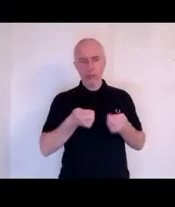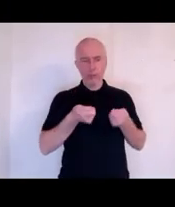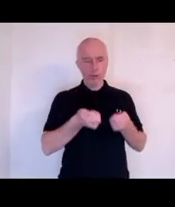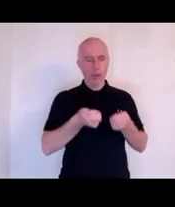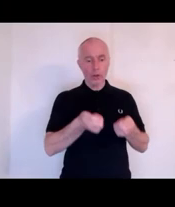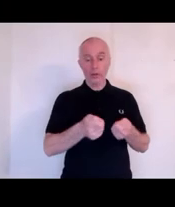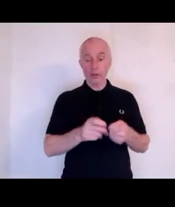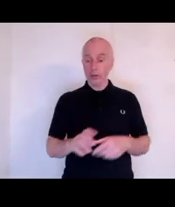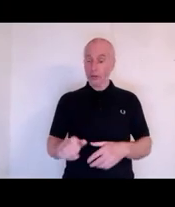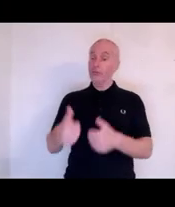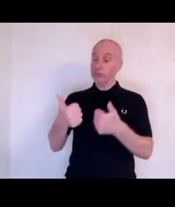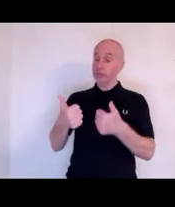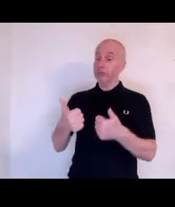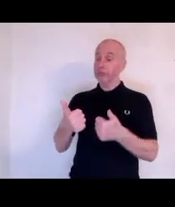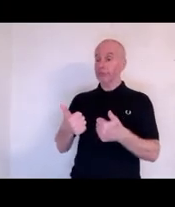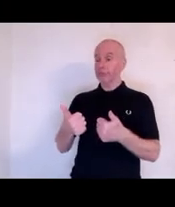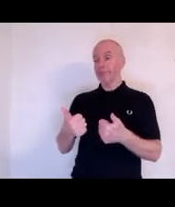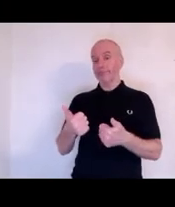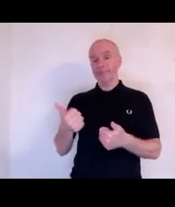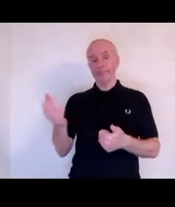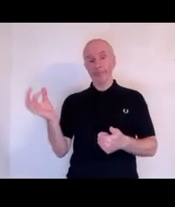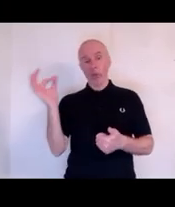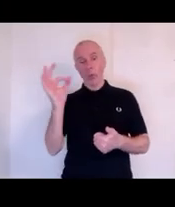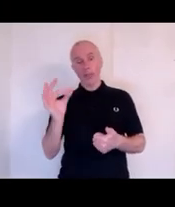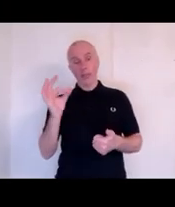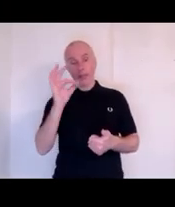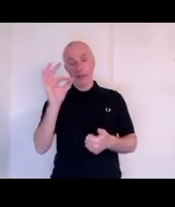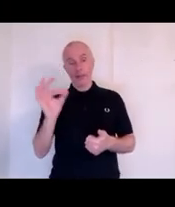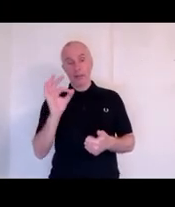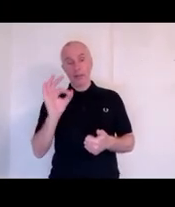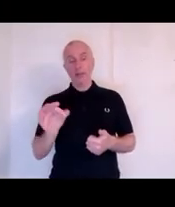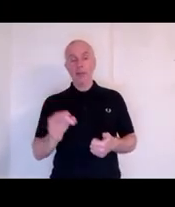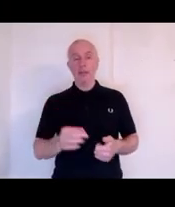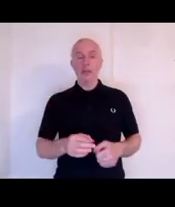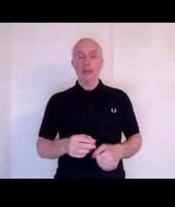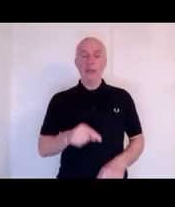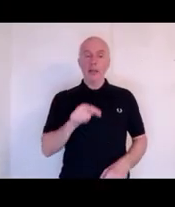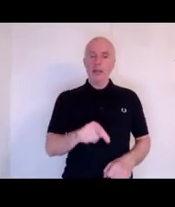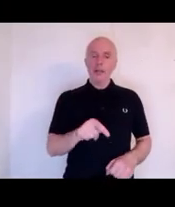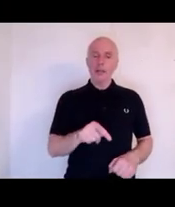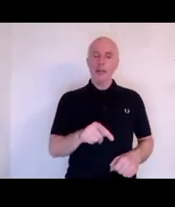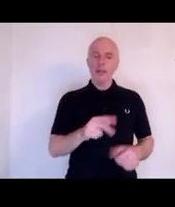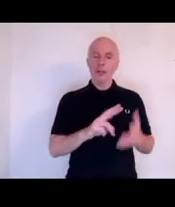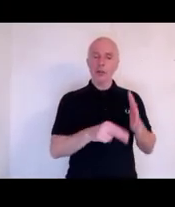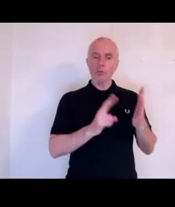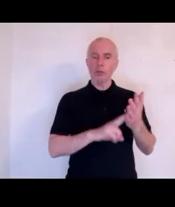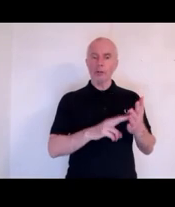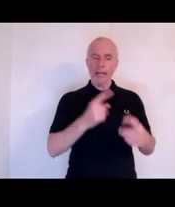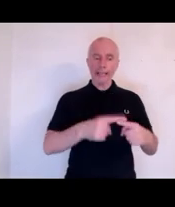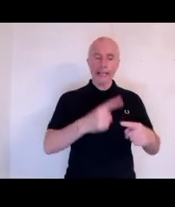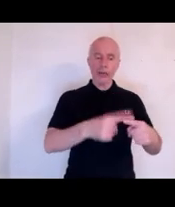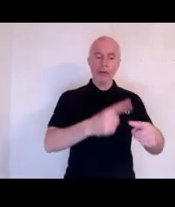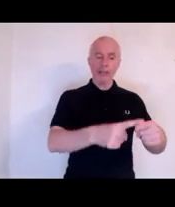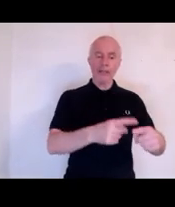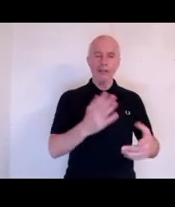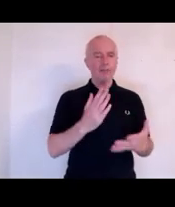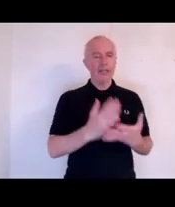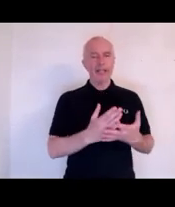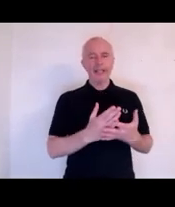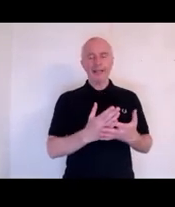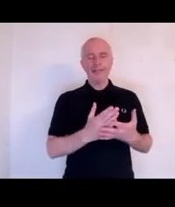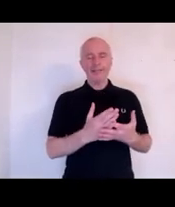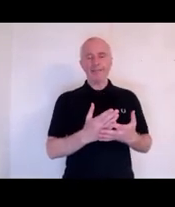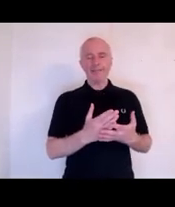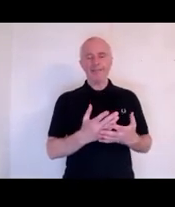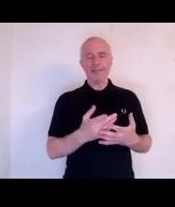very good question. A neutron accelerator is probably a bit of a misnomer in the way I describe it there, that we generate